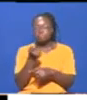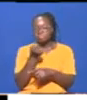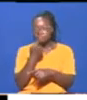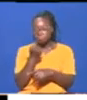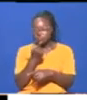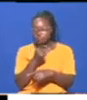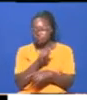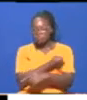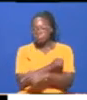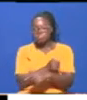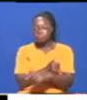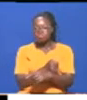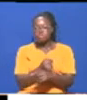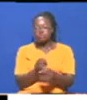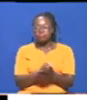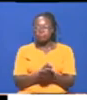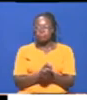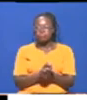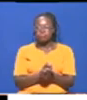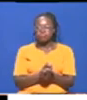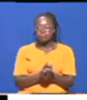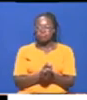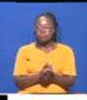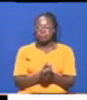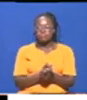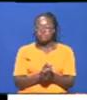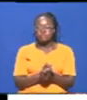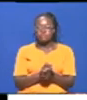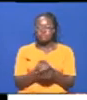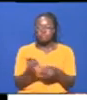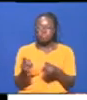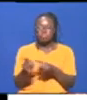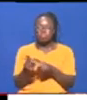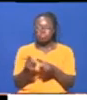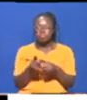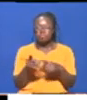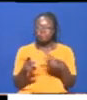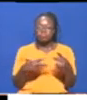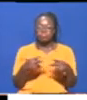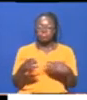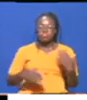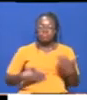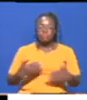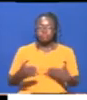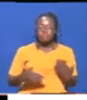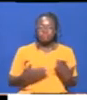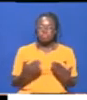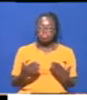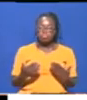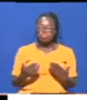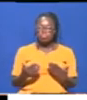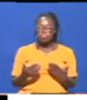is also our drug authorities. They are also very, very excited. And